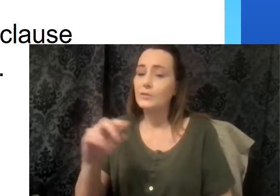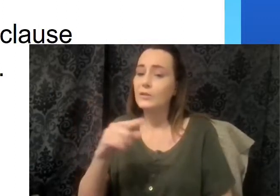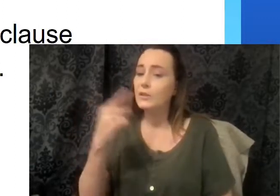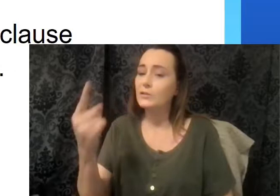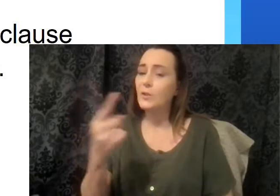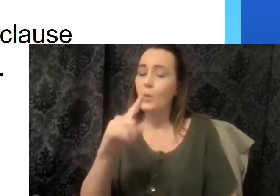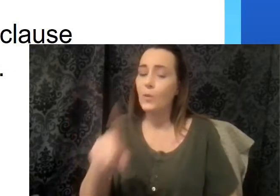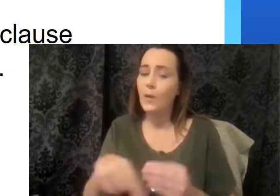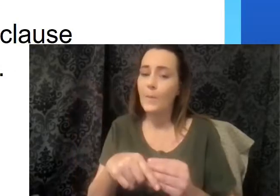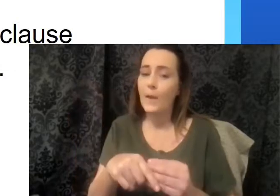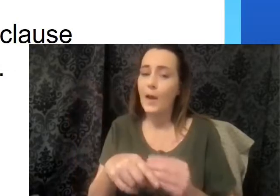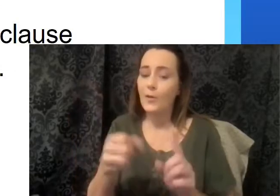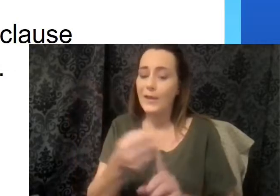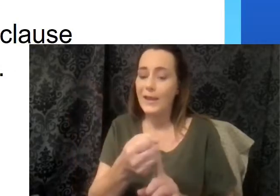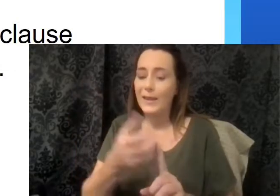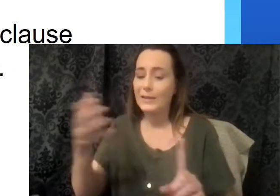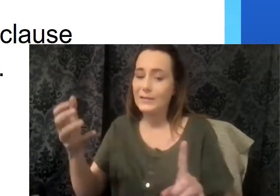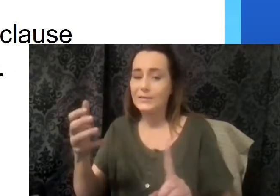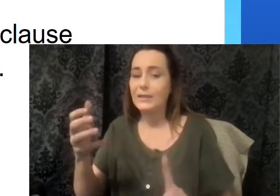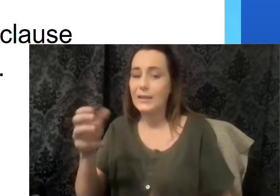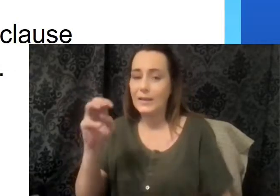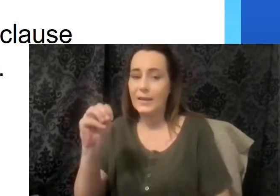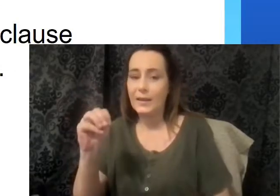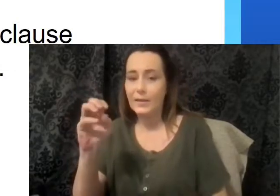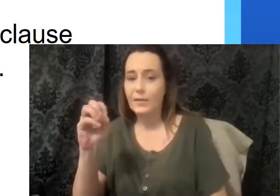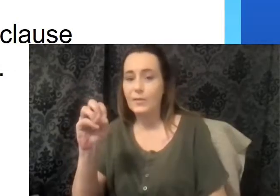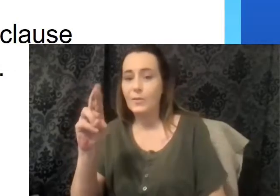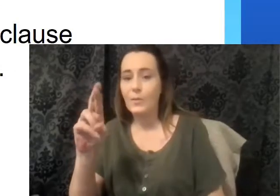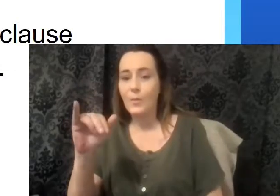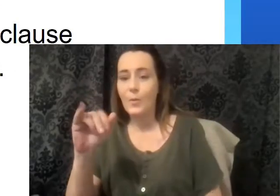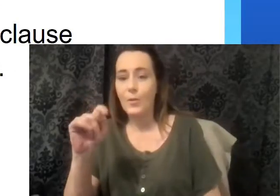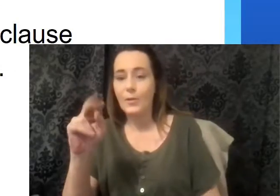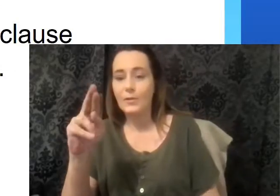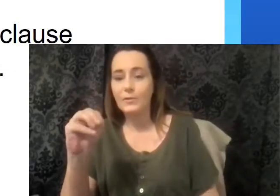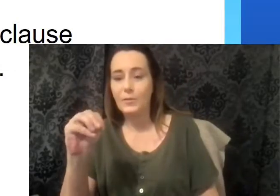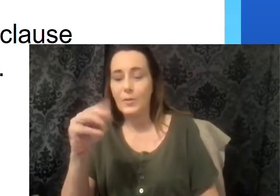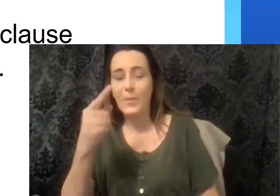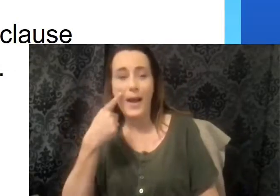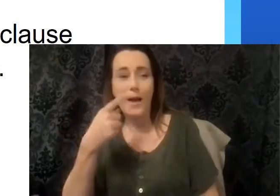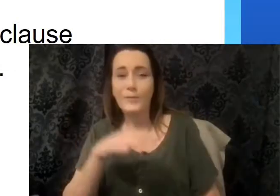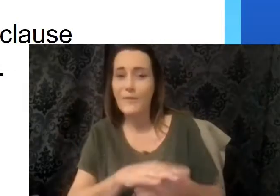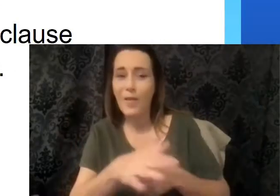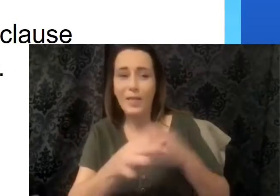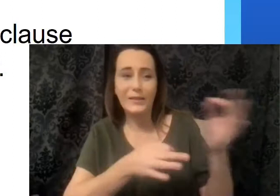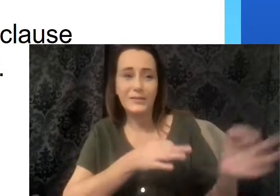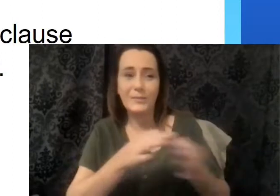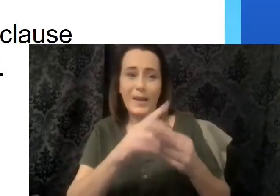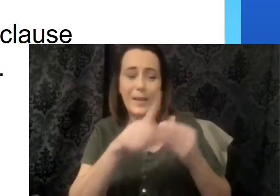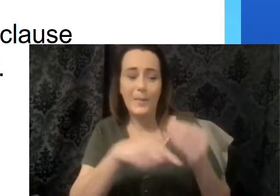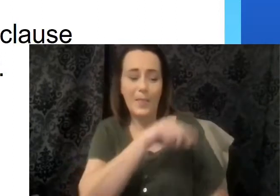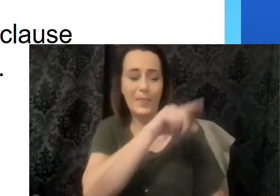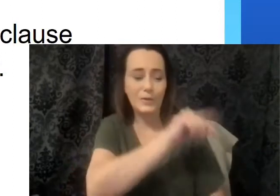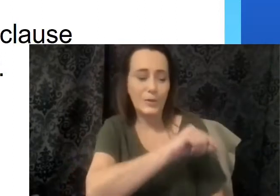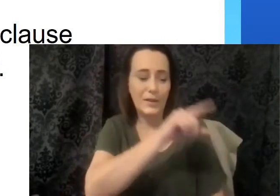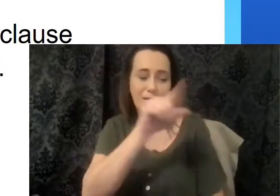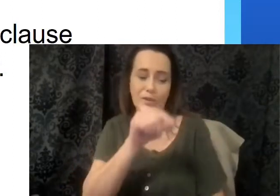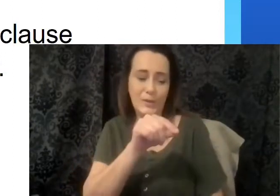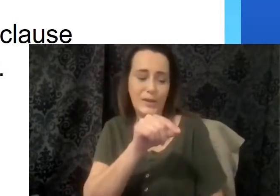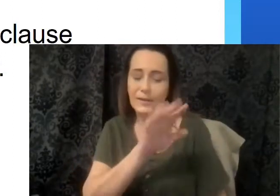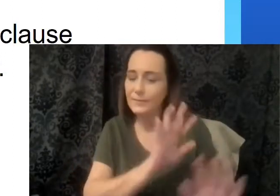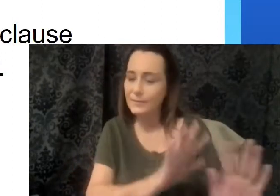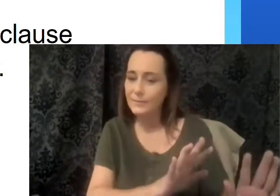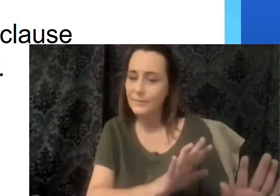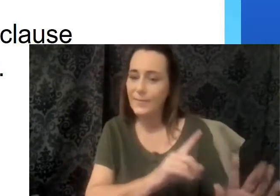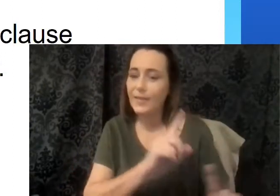moratorium. Just for full information, I was explaining to you about the 2020 motion, because this has come